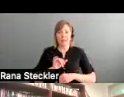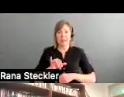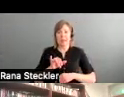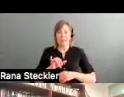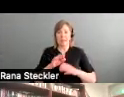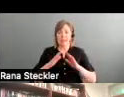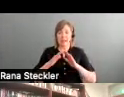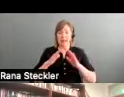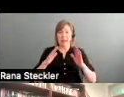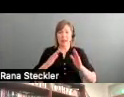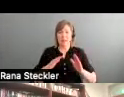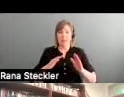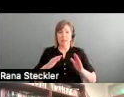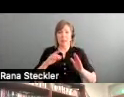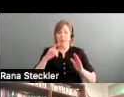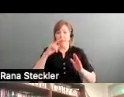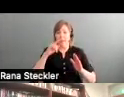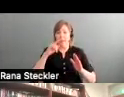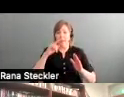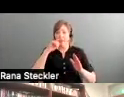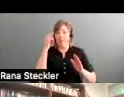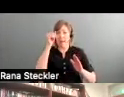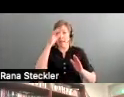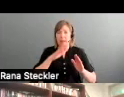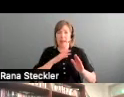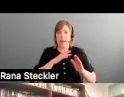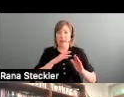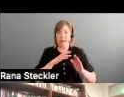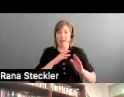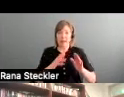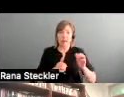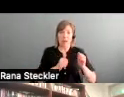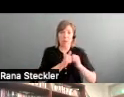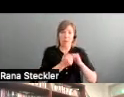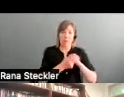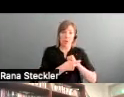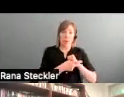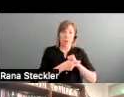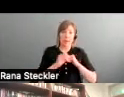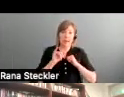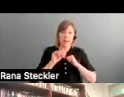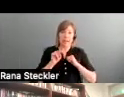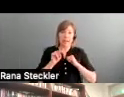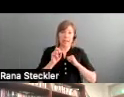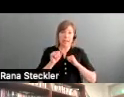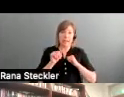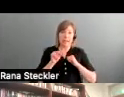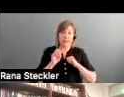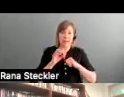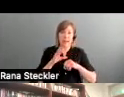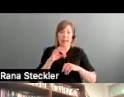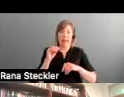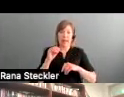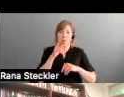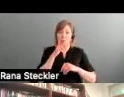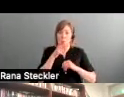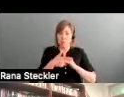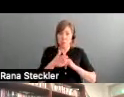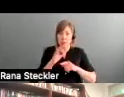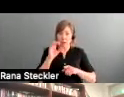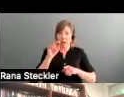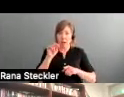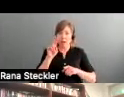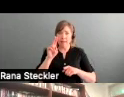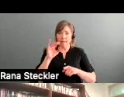the housing of Black men, along with the criminally insane and insane convicts for roughly half